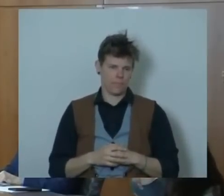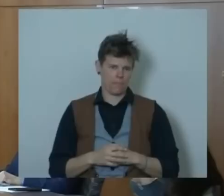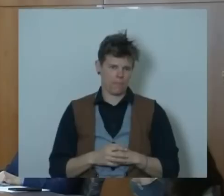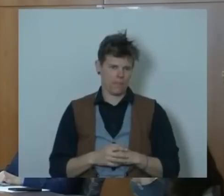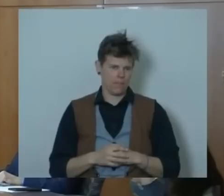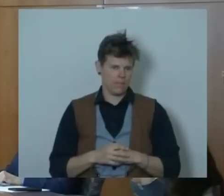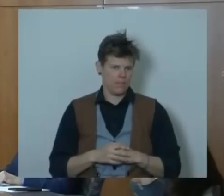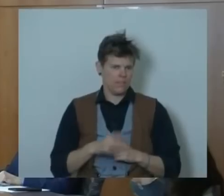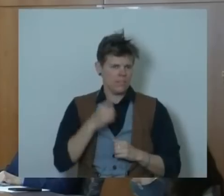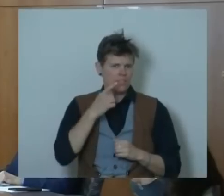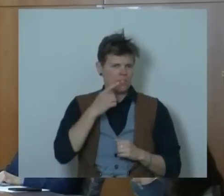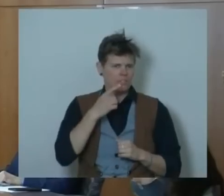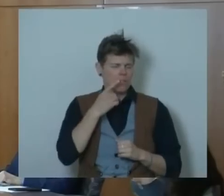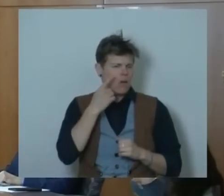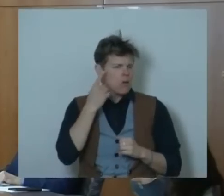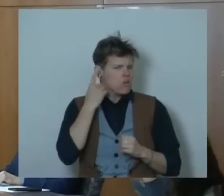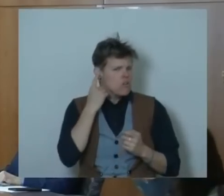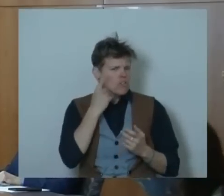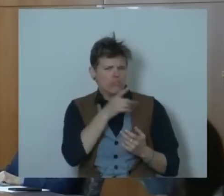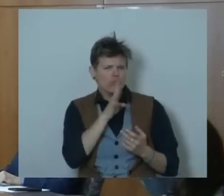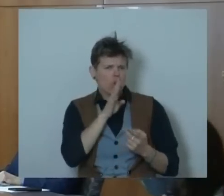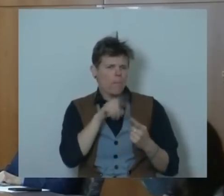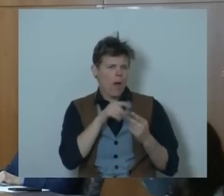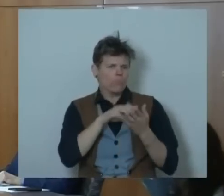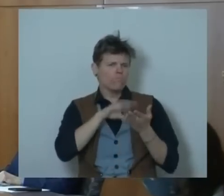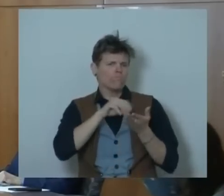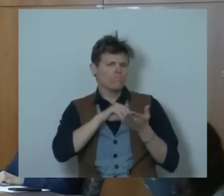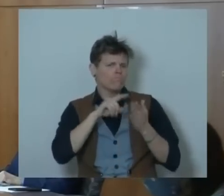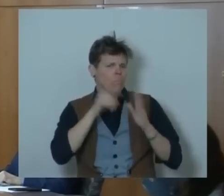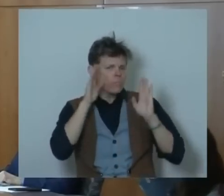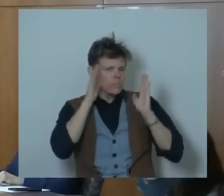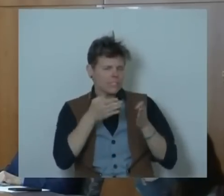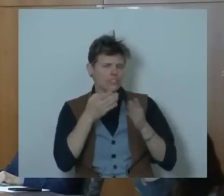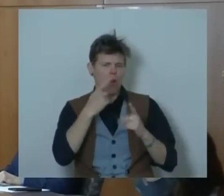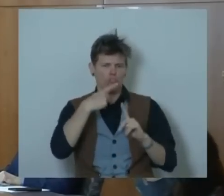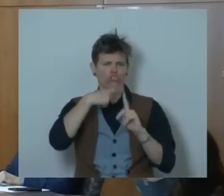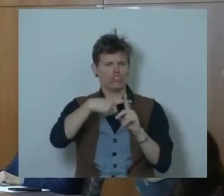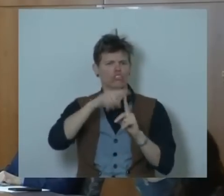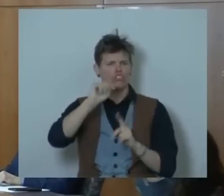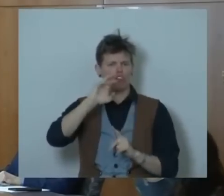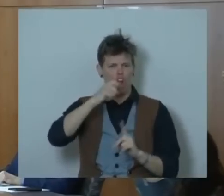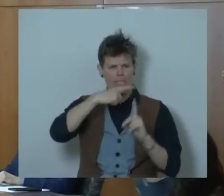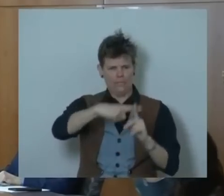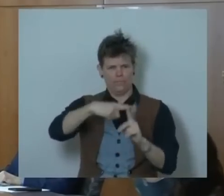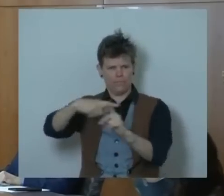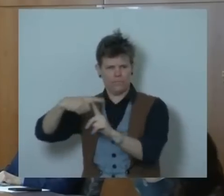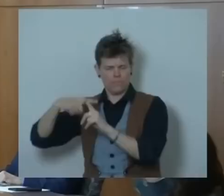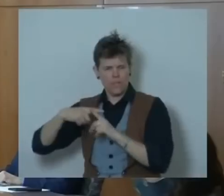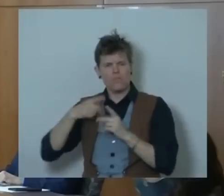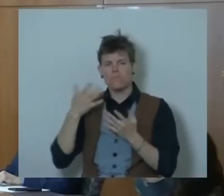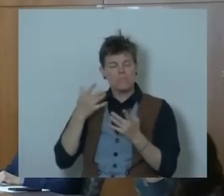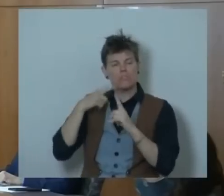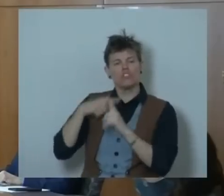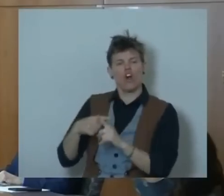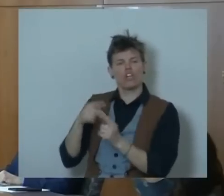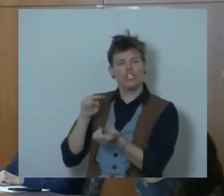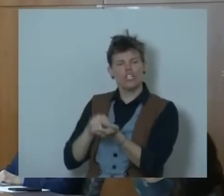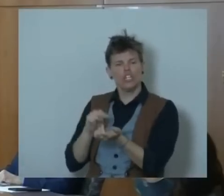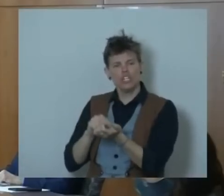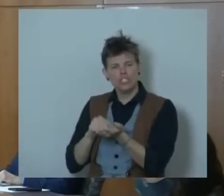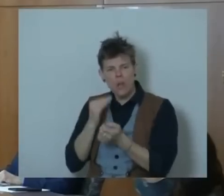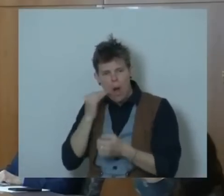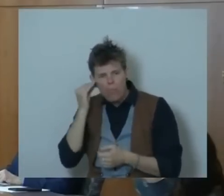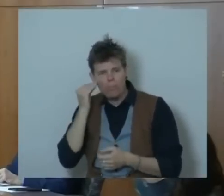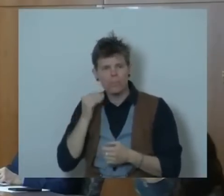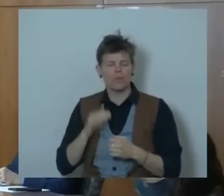from these targeted testings at congregate facilities and pueblos, whether